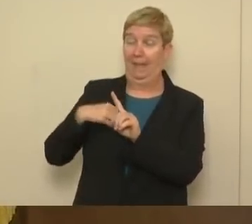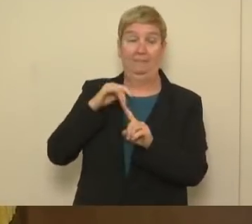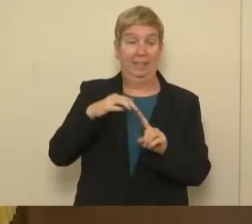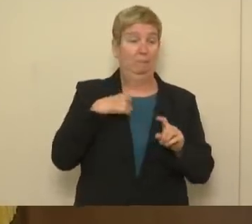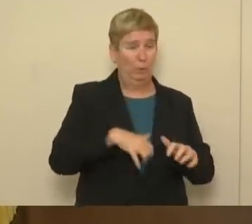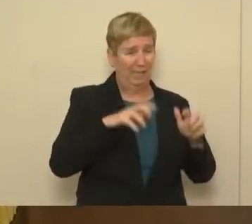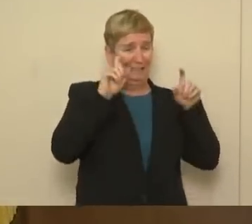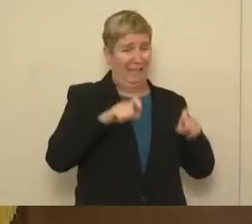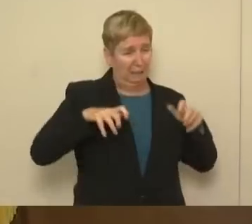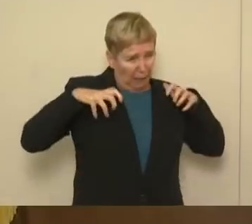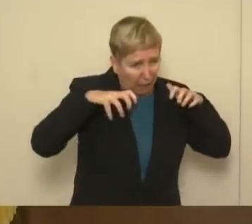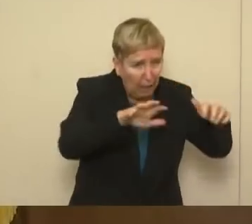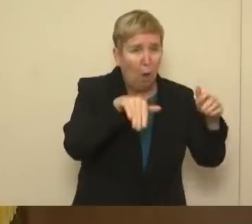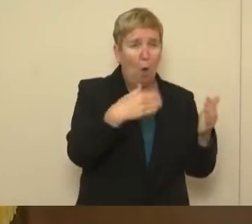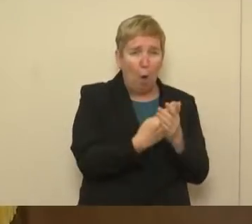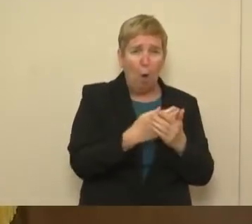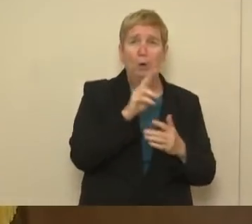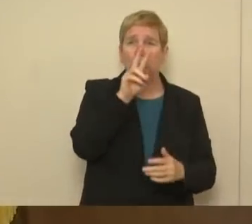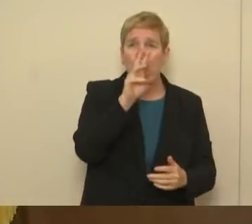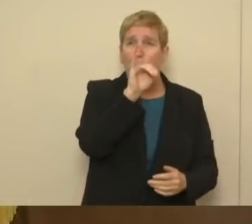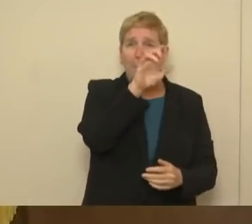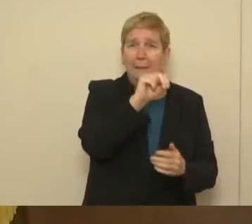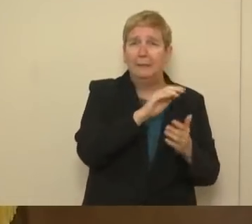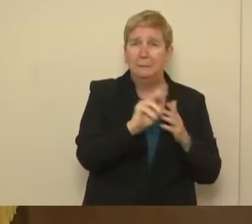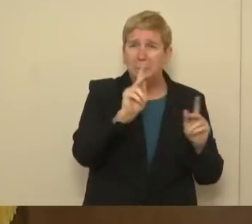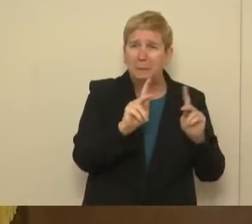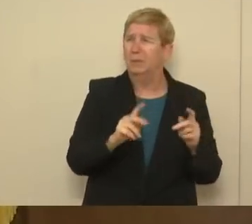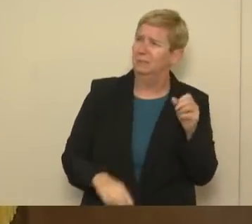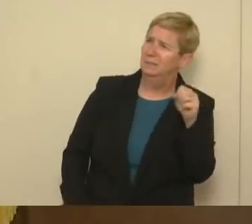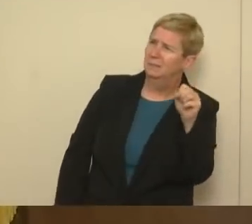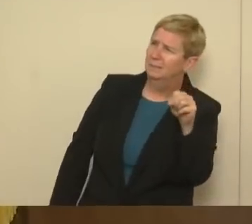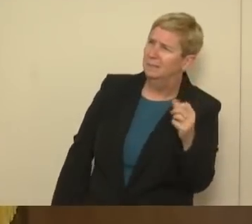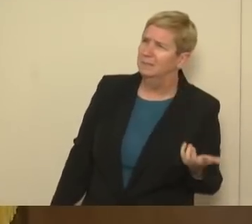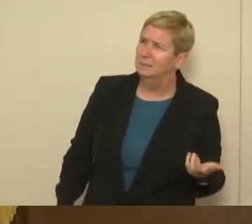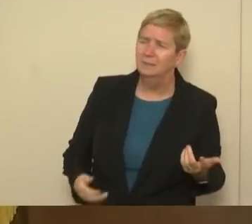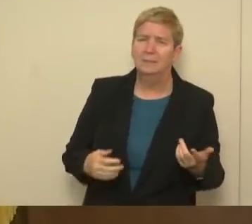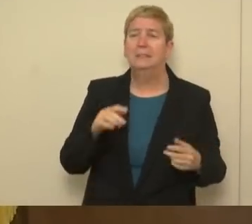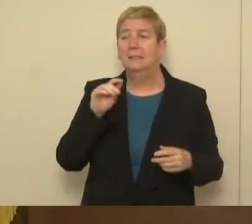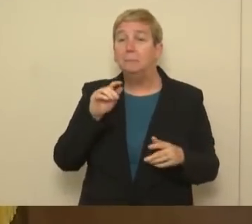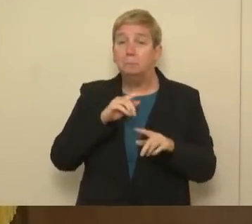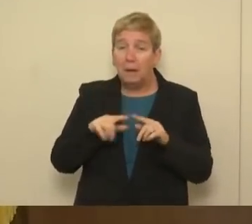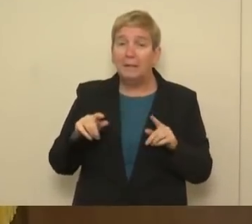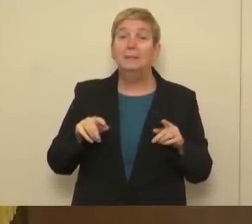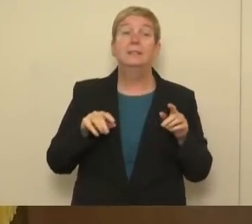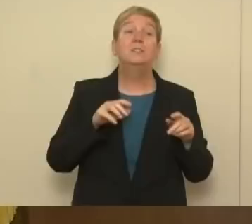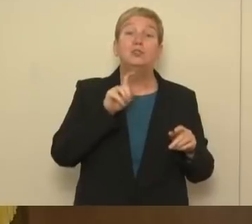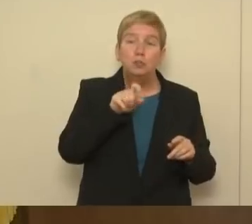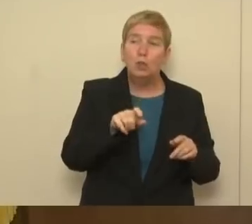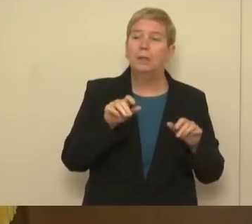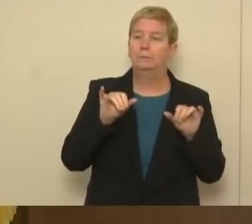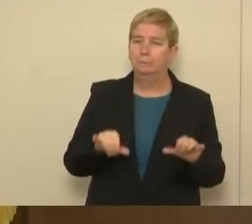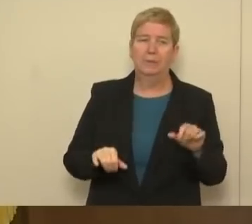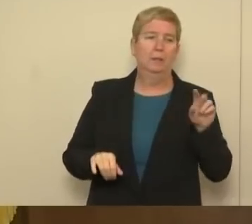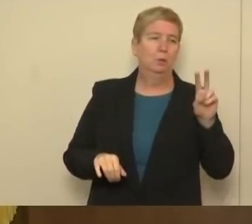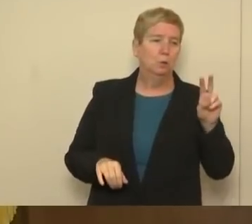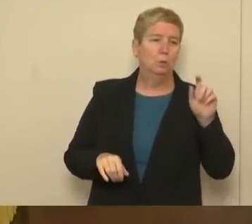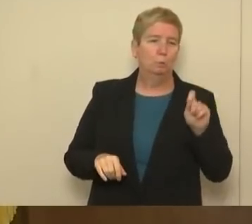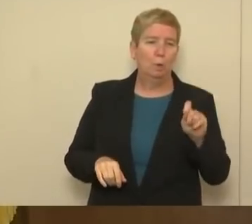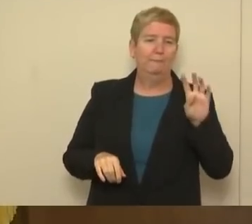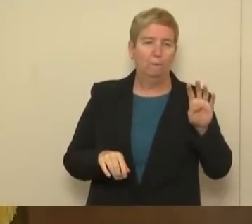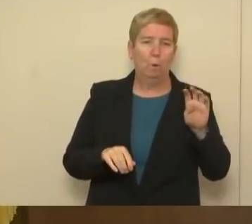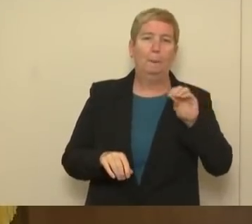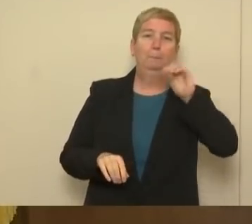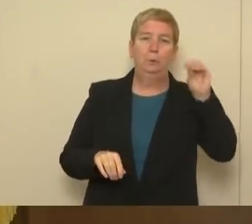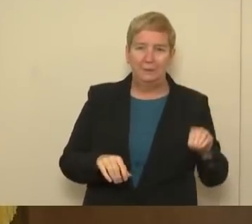who were tested, and you know that right now at our positivity rate at 2.4%, it should be 2.4% of that population. But here's